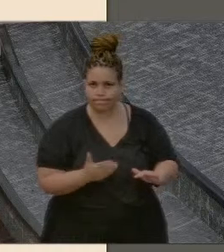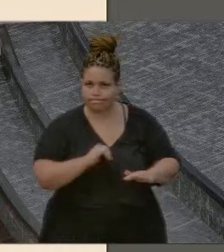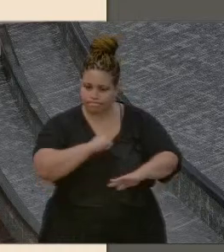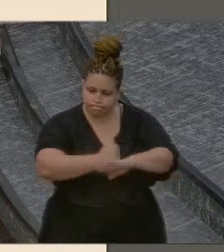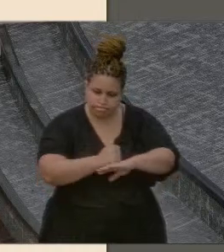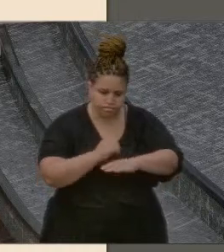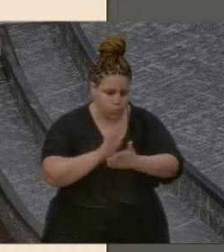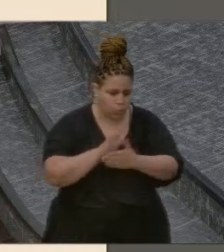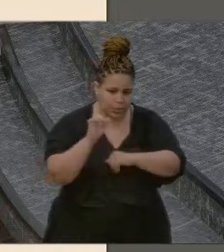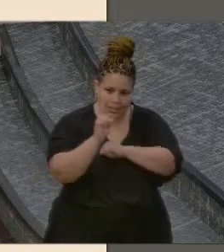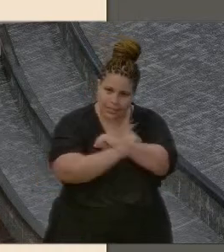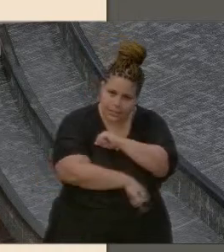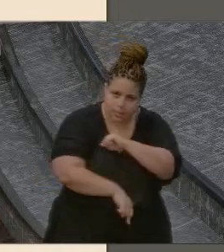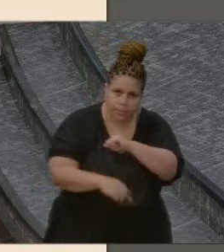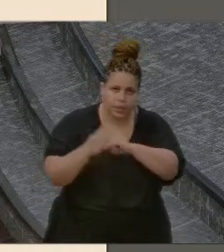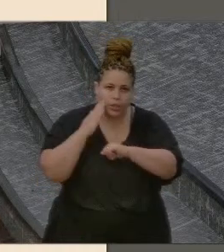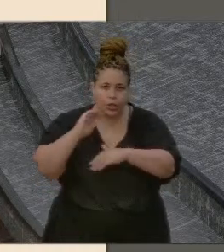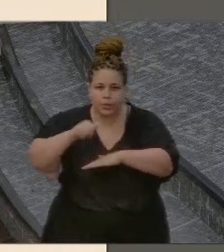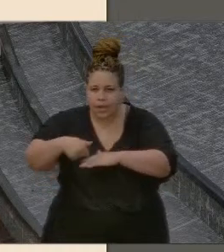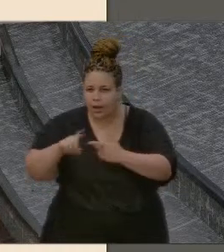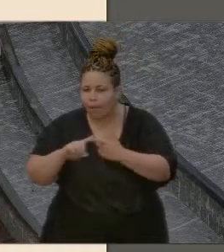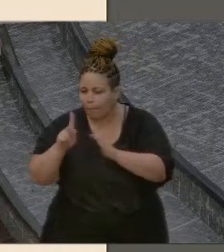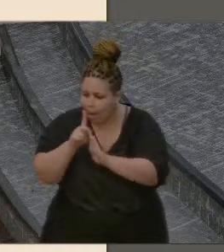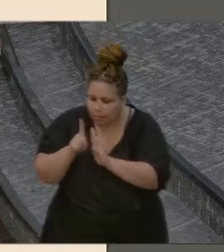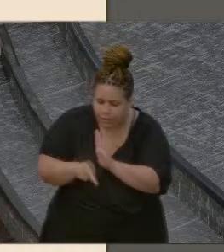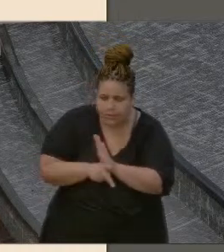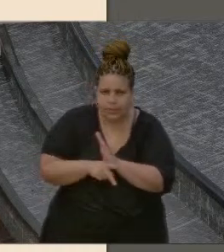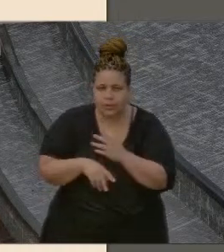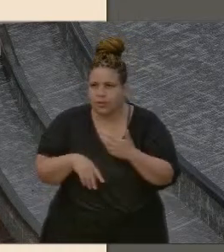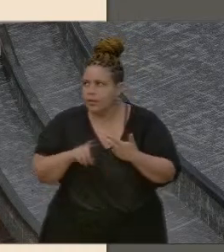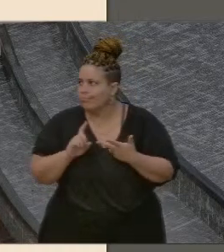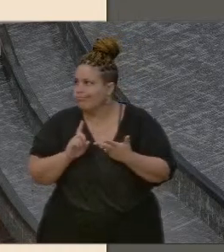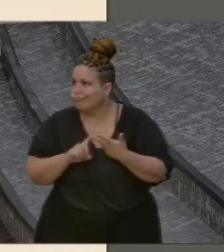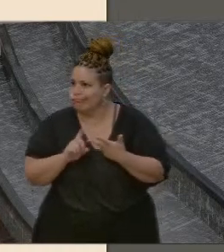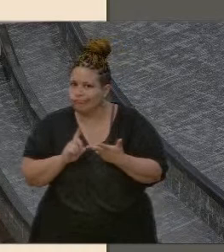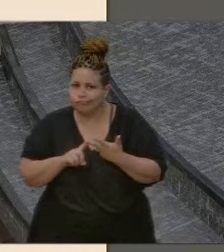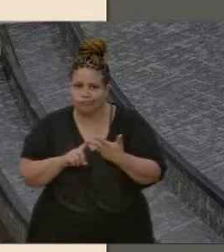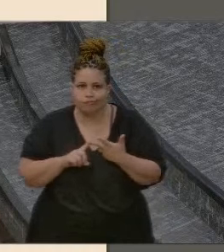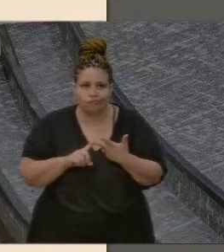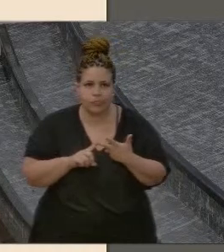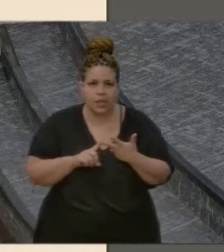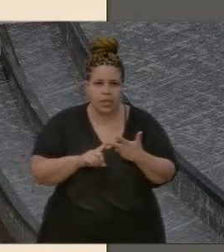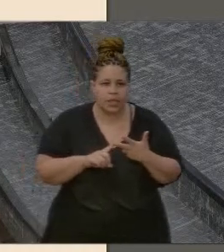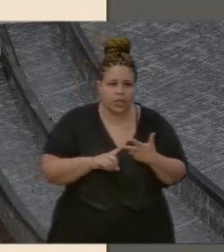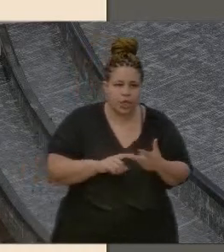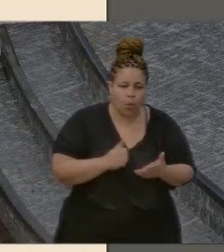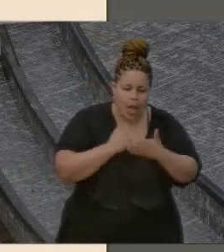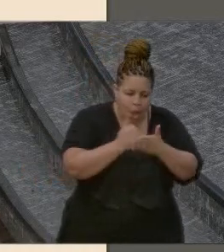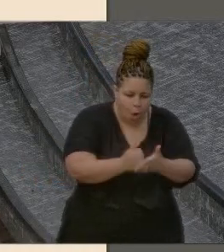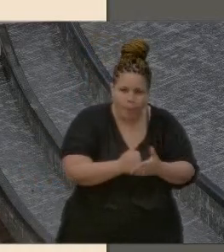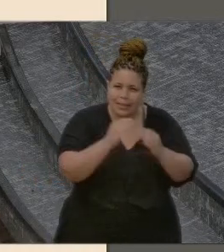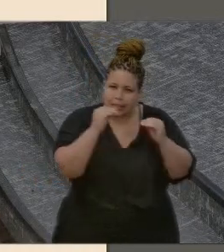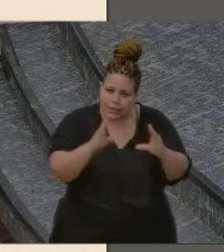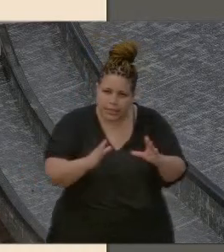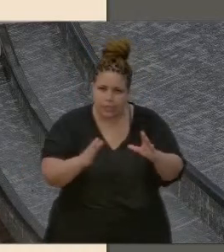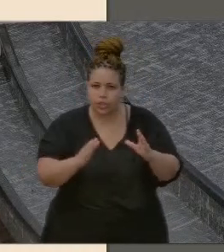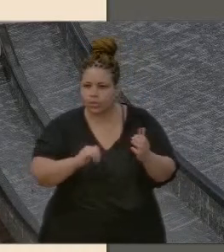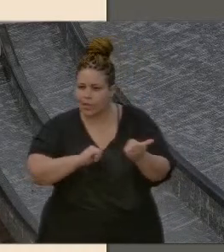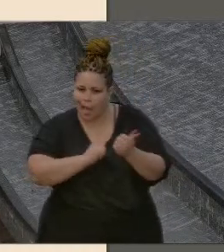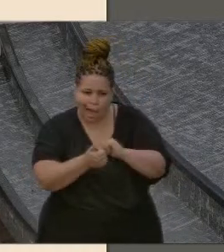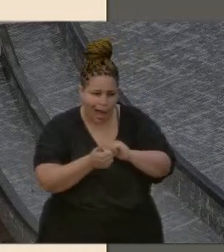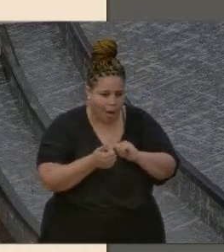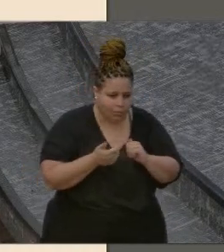walking through the code. I know she's also been thinking about ways in terms of engaging our teachers. So we want to invest